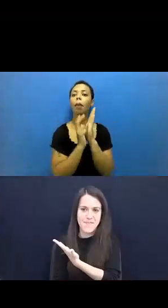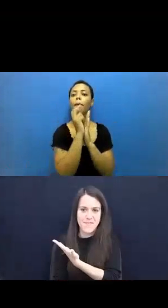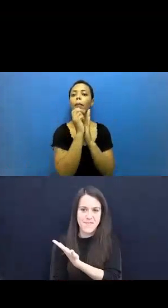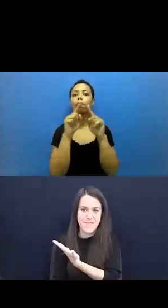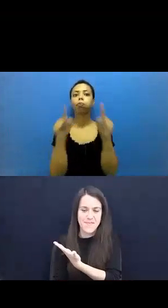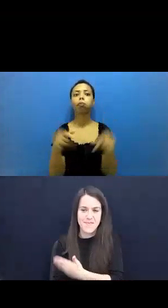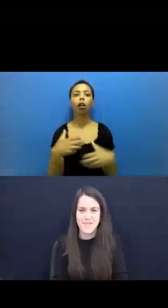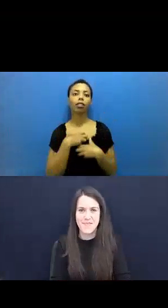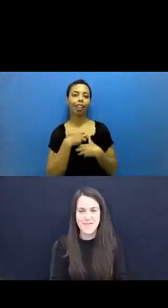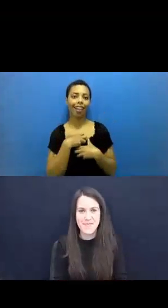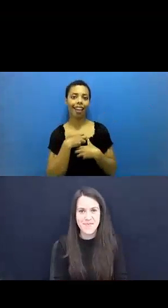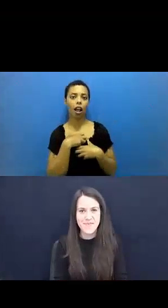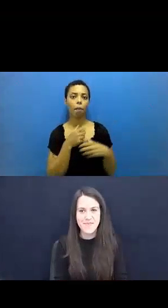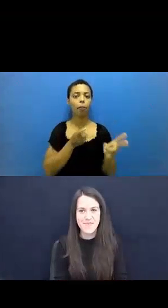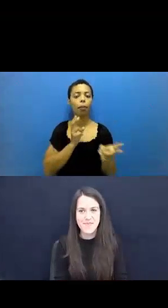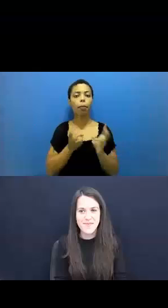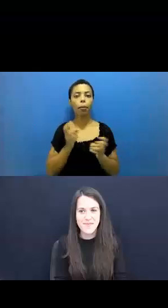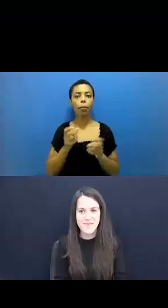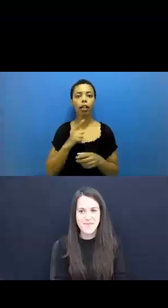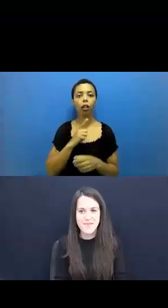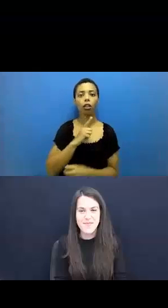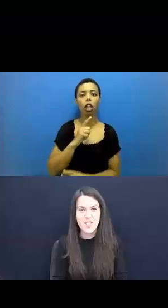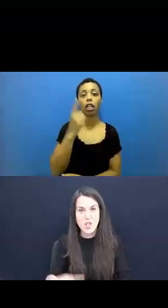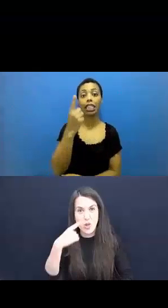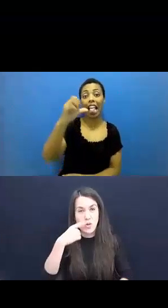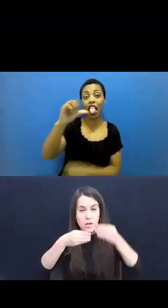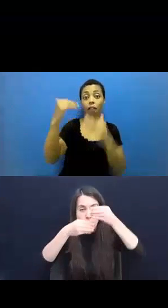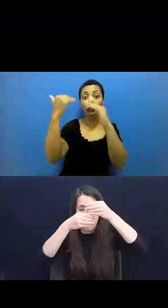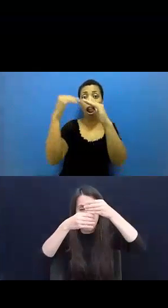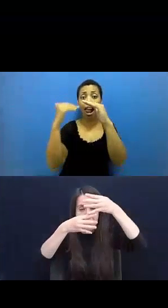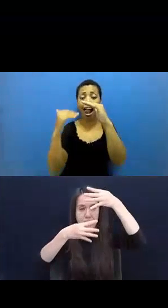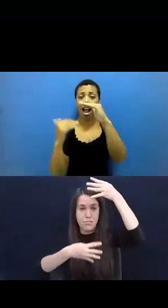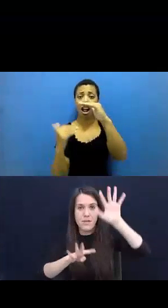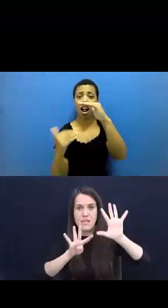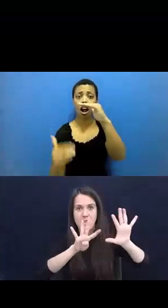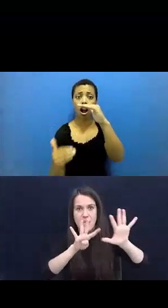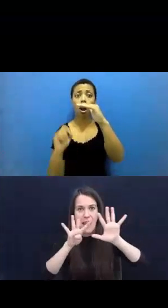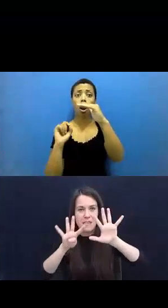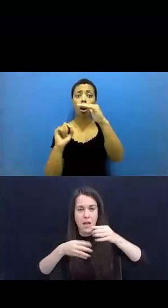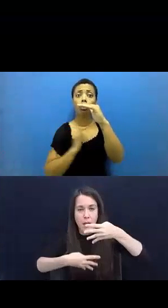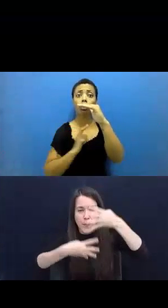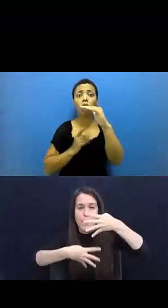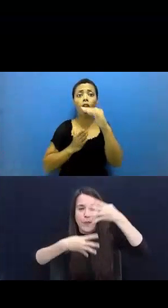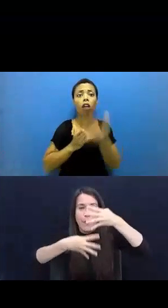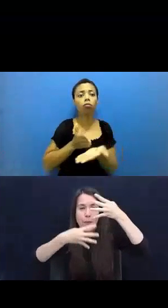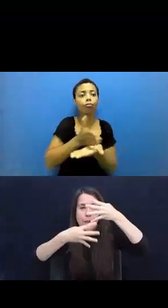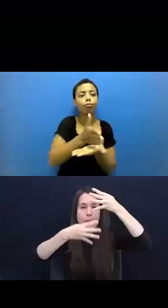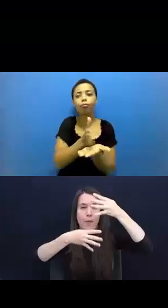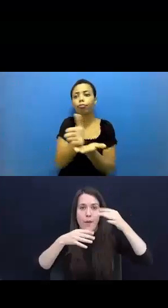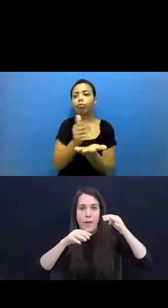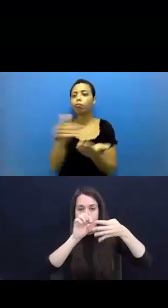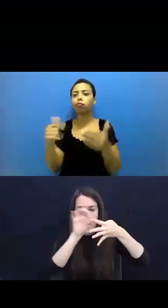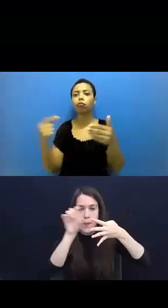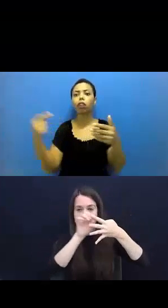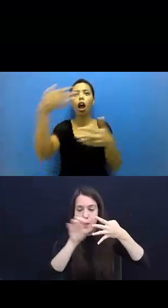showing basically is 19 lines which all start by frame duration is equal to, then